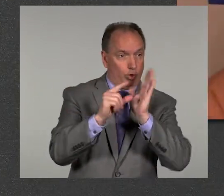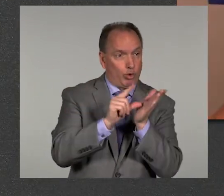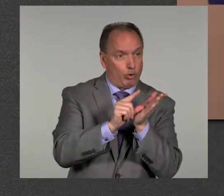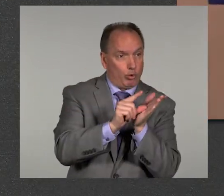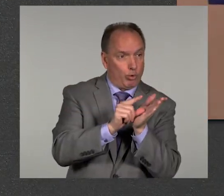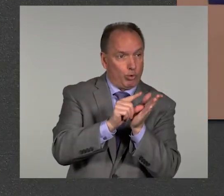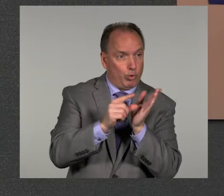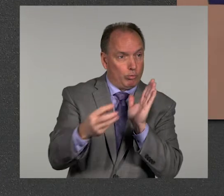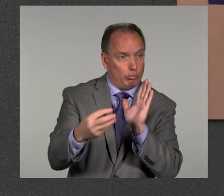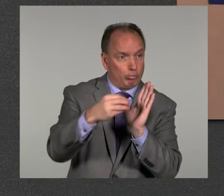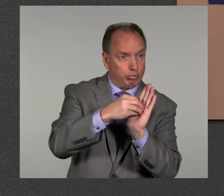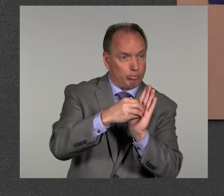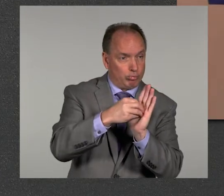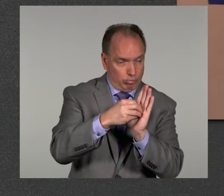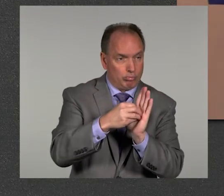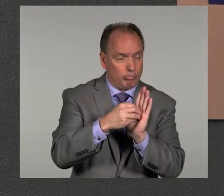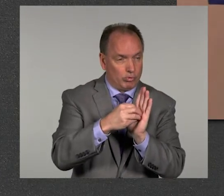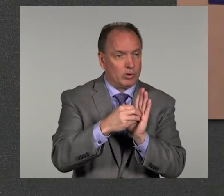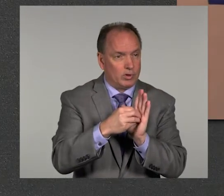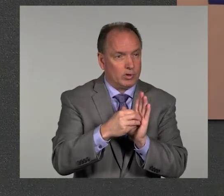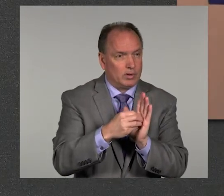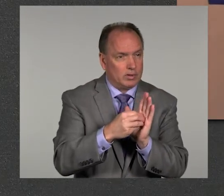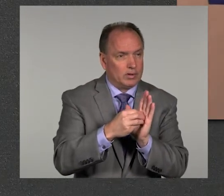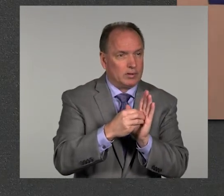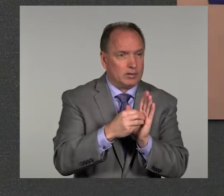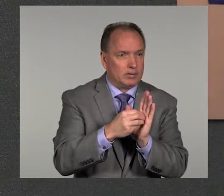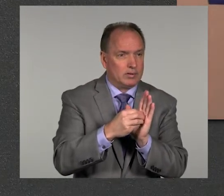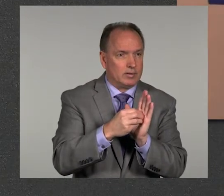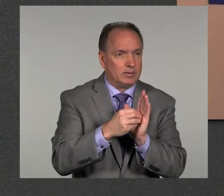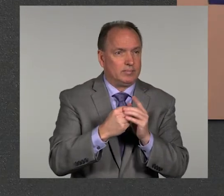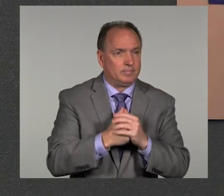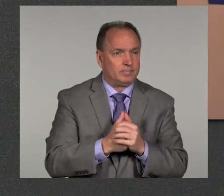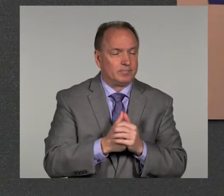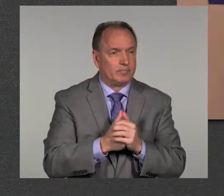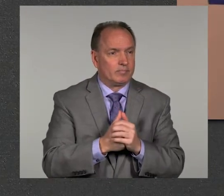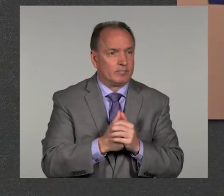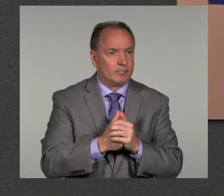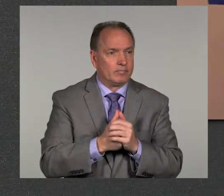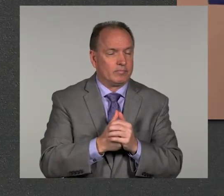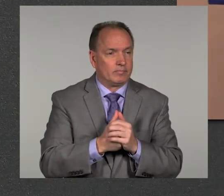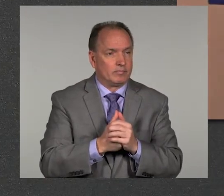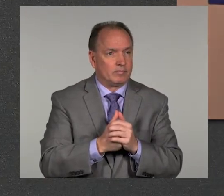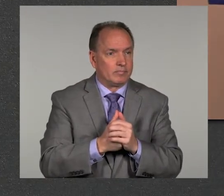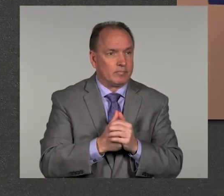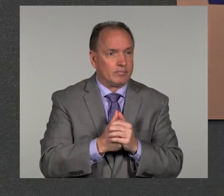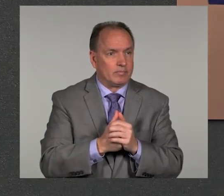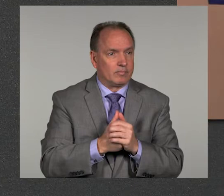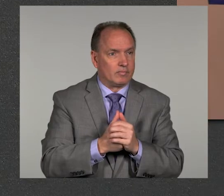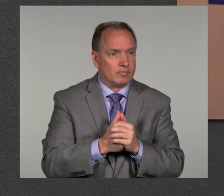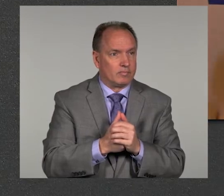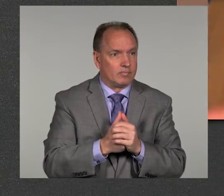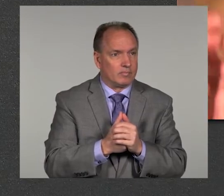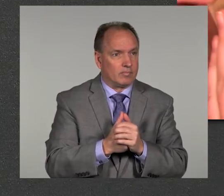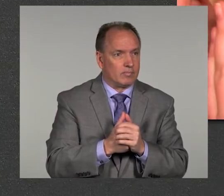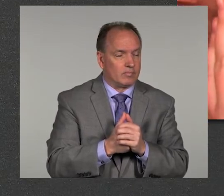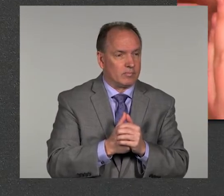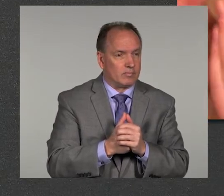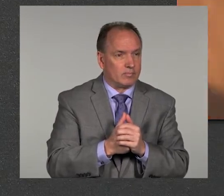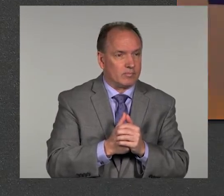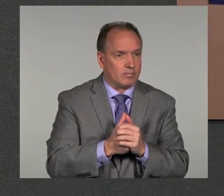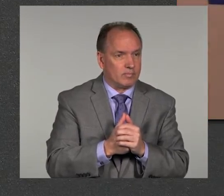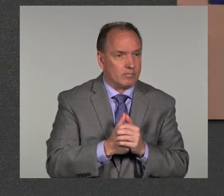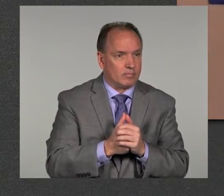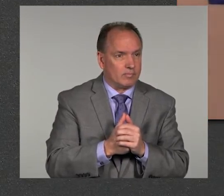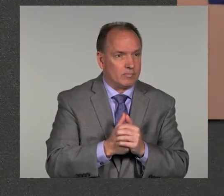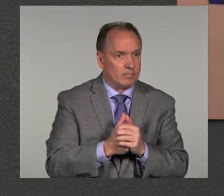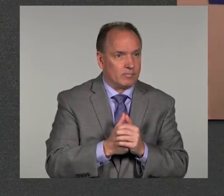my glue. I'm gonna put a big circle of glue